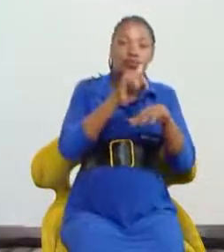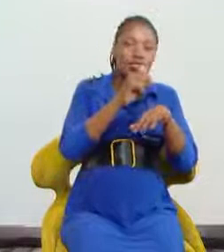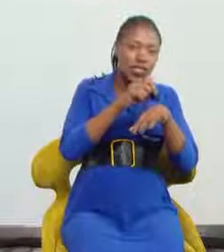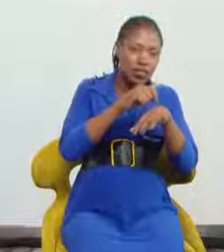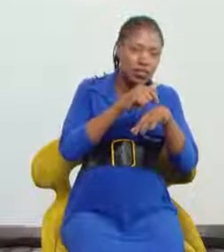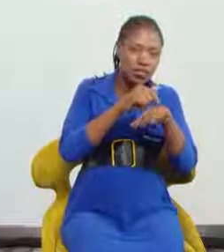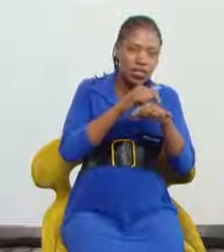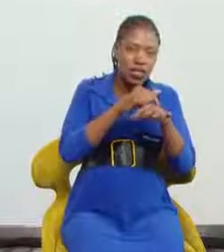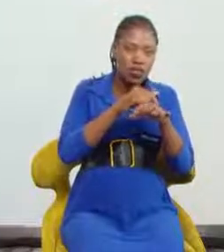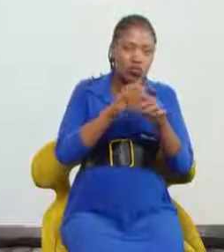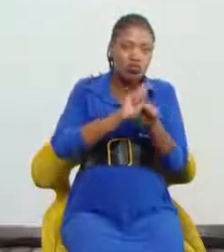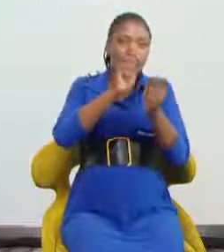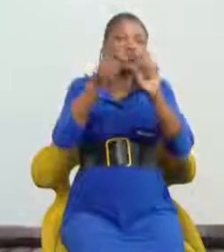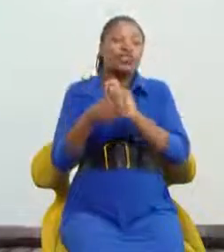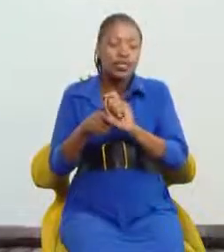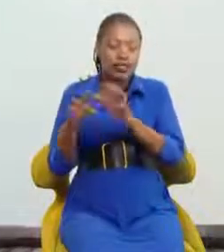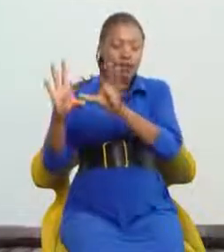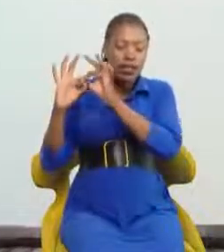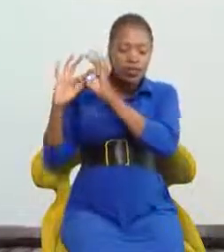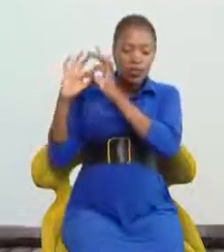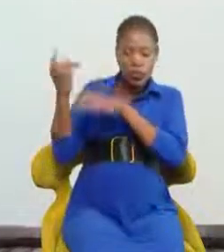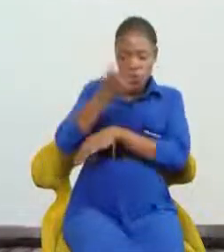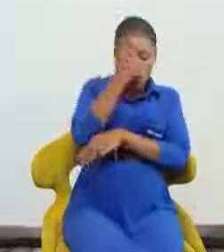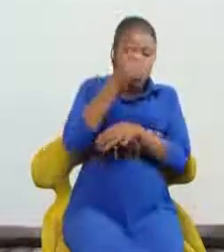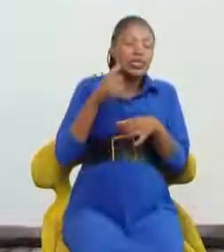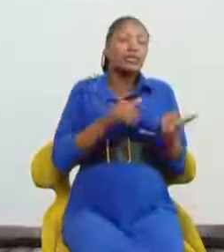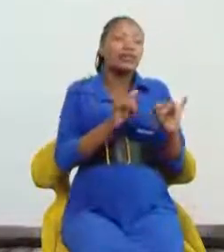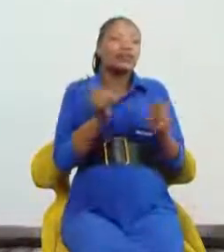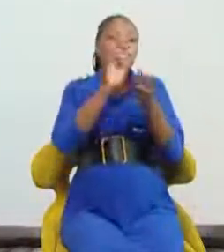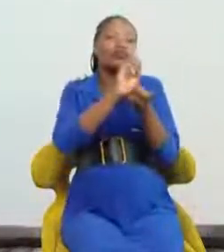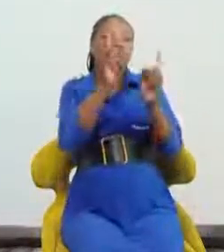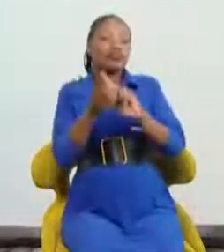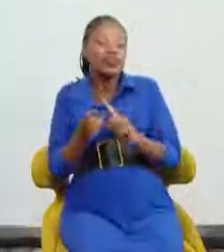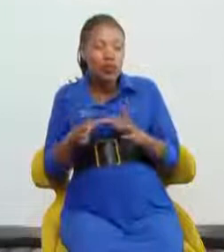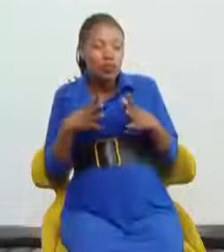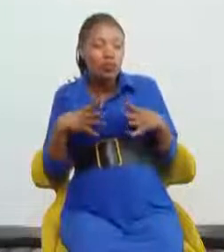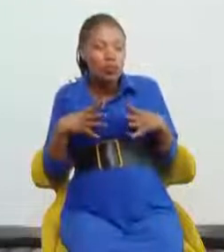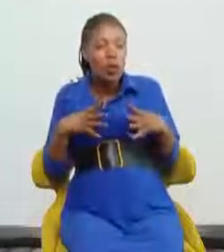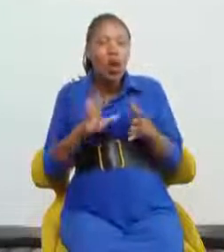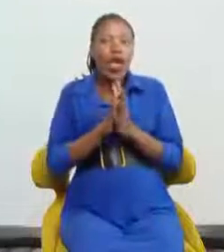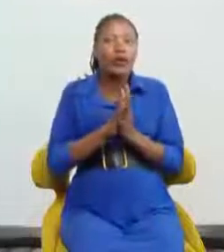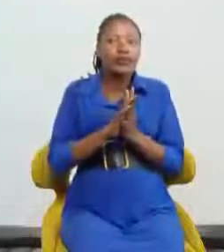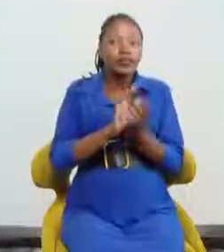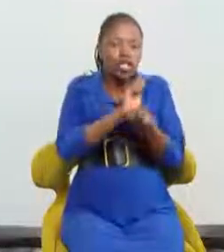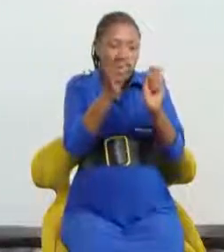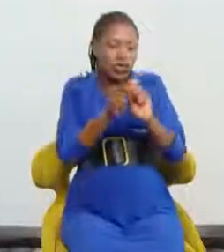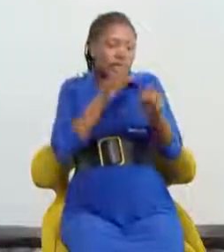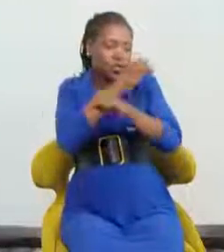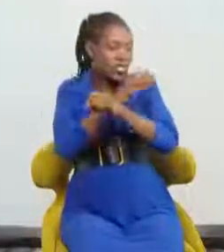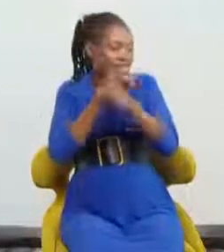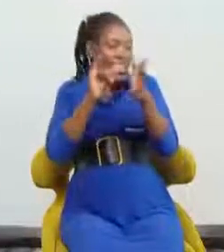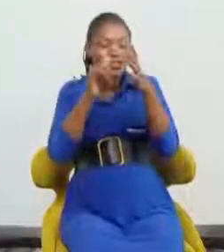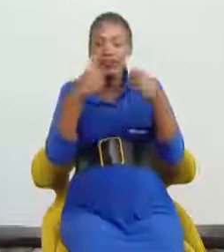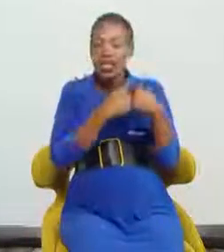to engage in the transformation of individuals and reformation of institutions, that can be so